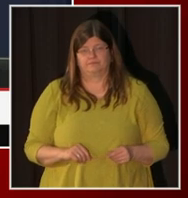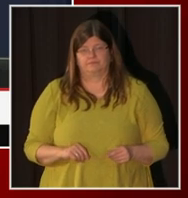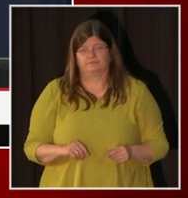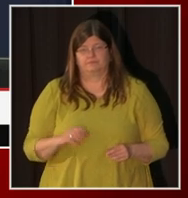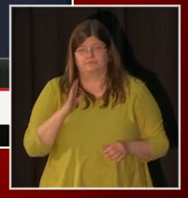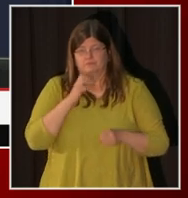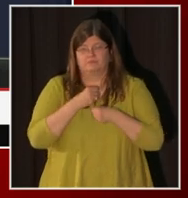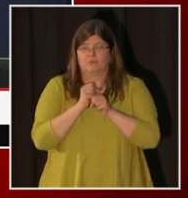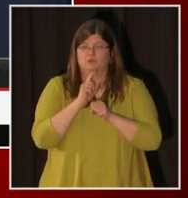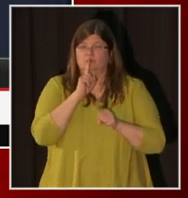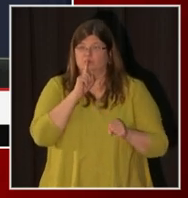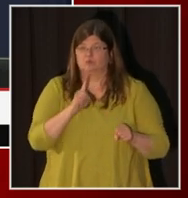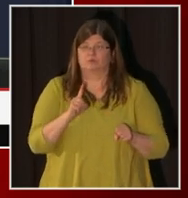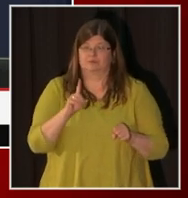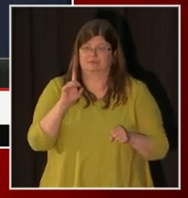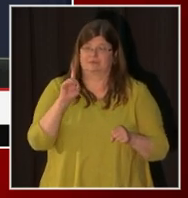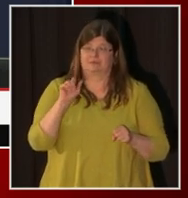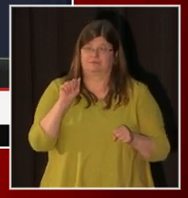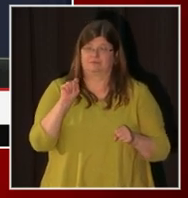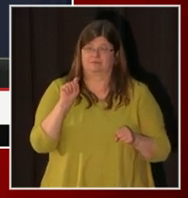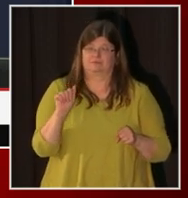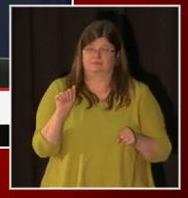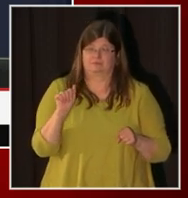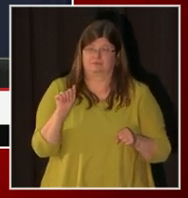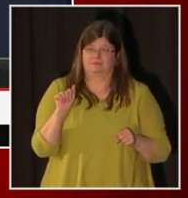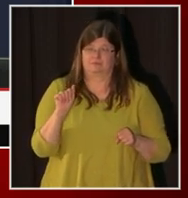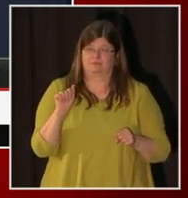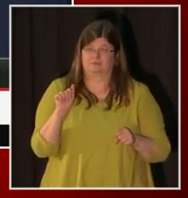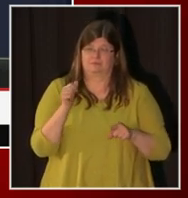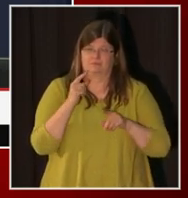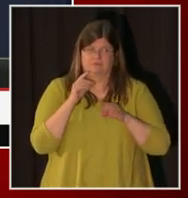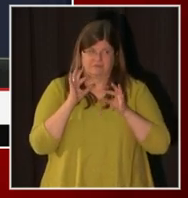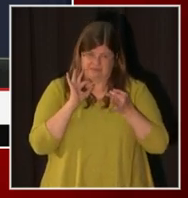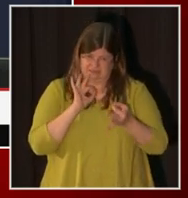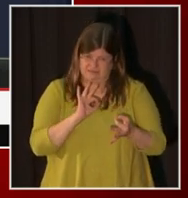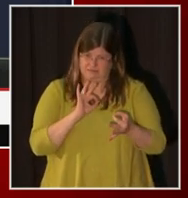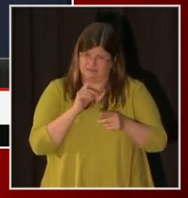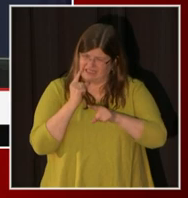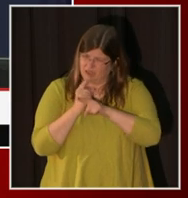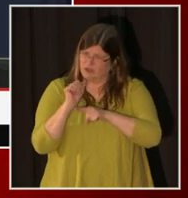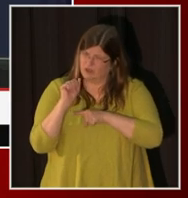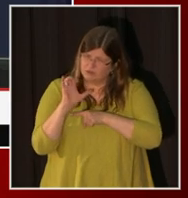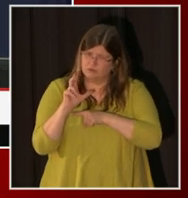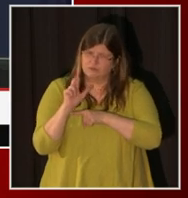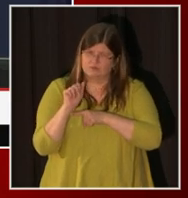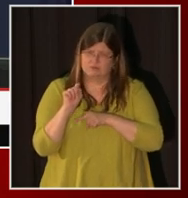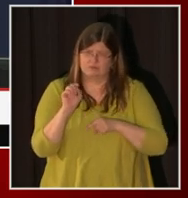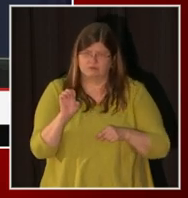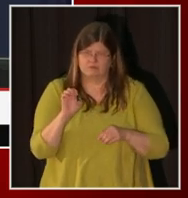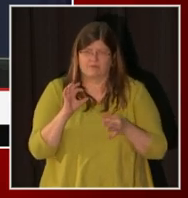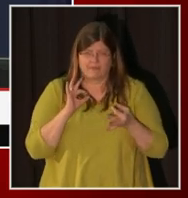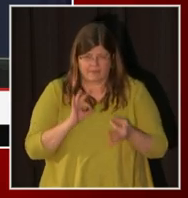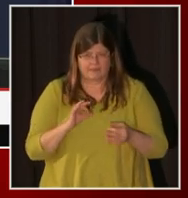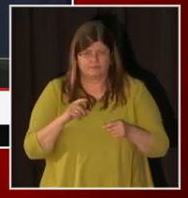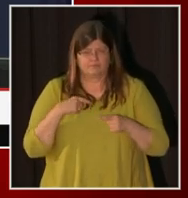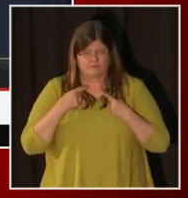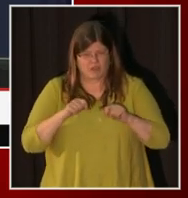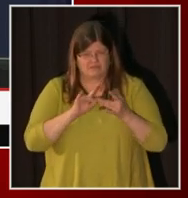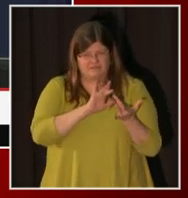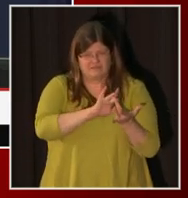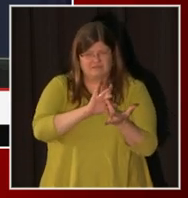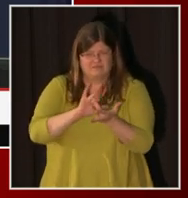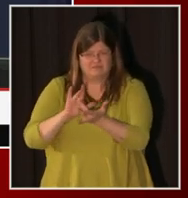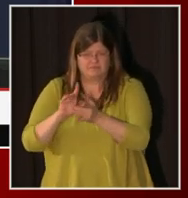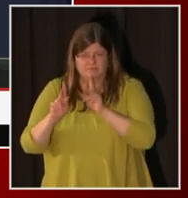and accuracy of the data entry and making sure that we are having successful attempts at reaching people. So we